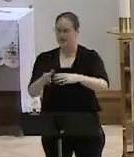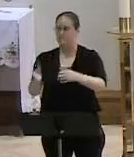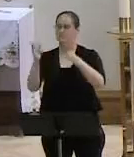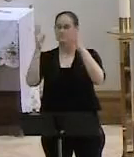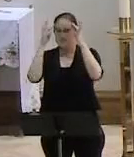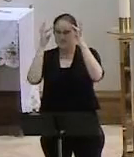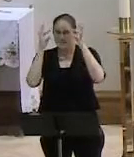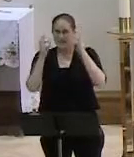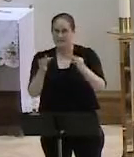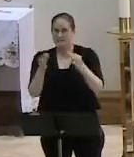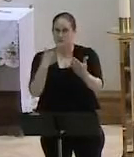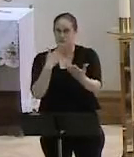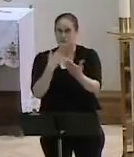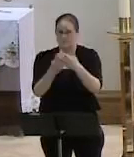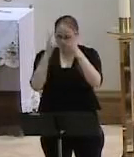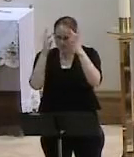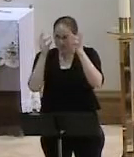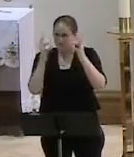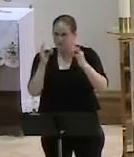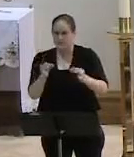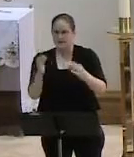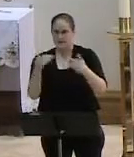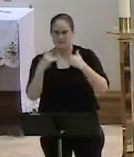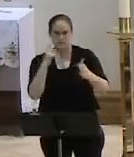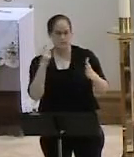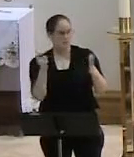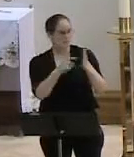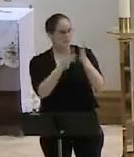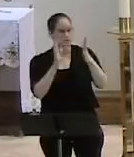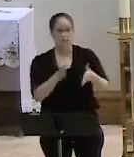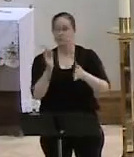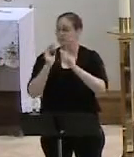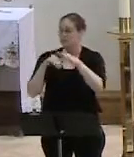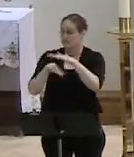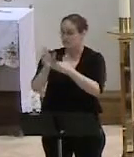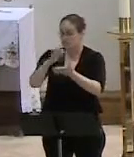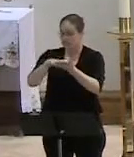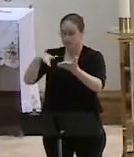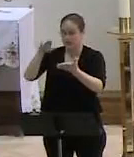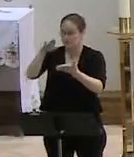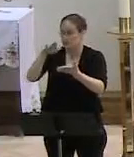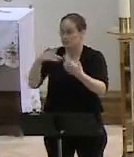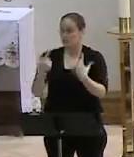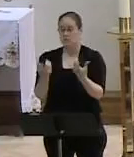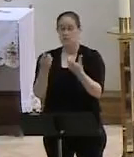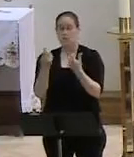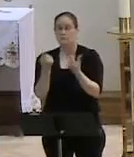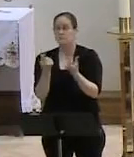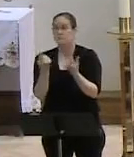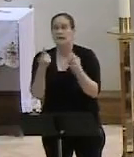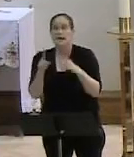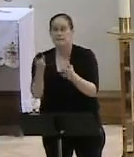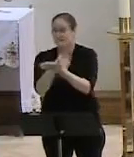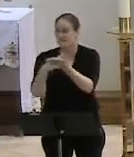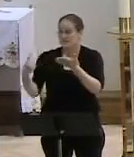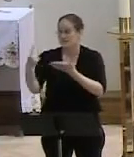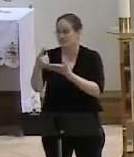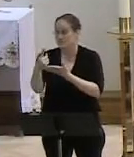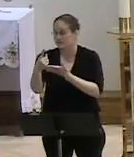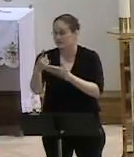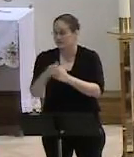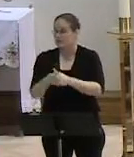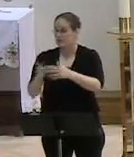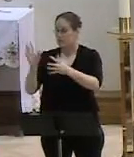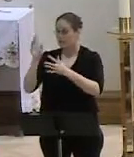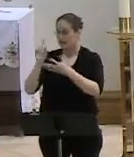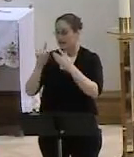good decisions, you make a witness. But you're going to go to school. What's going to happen next week? What's going to happen when school